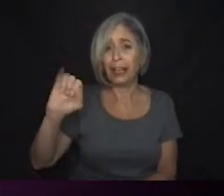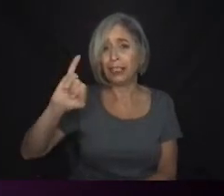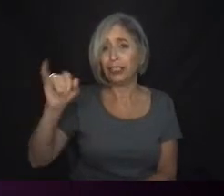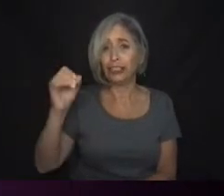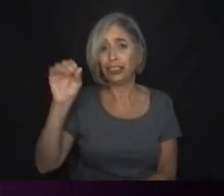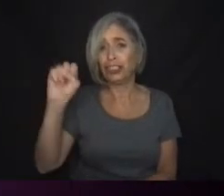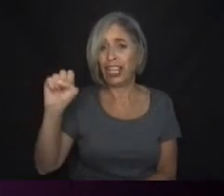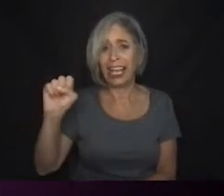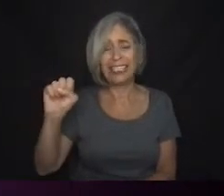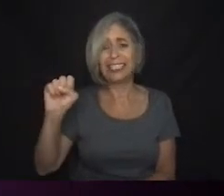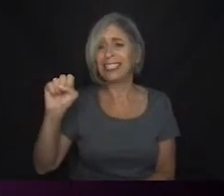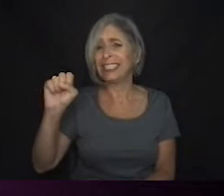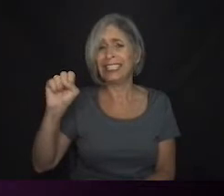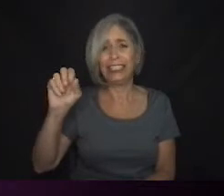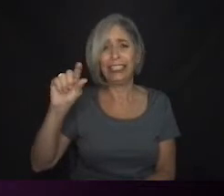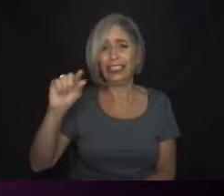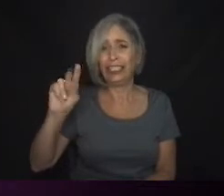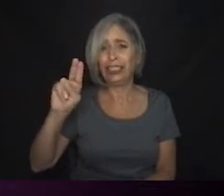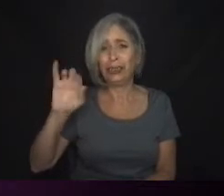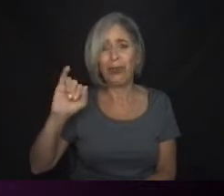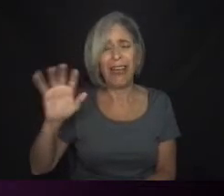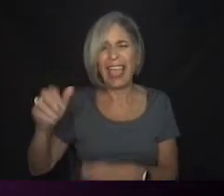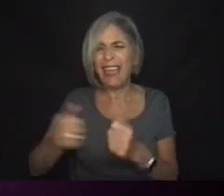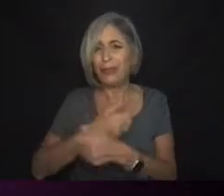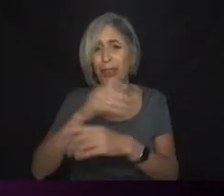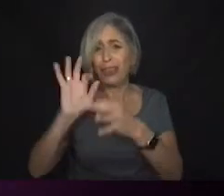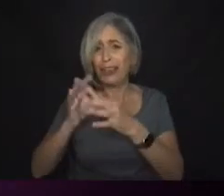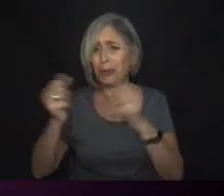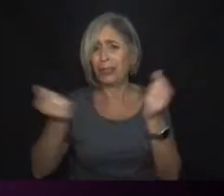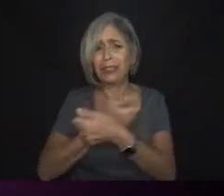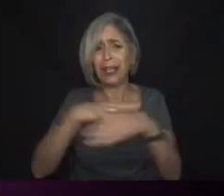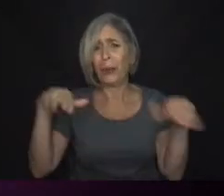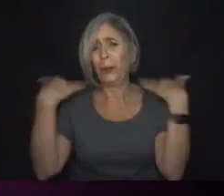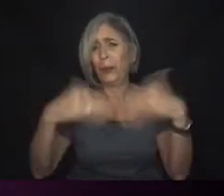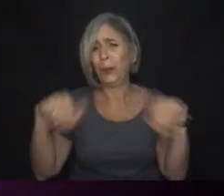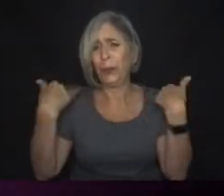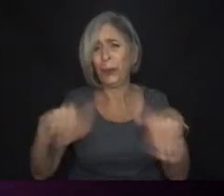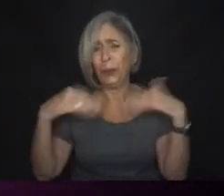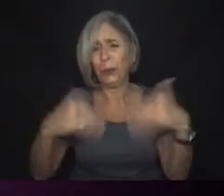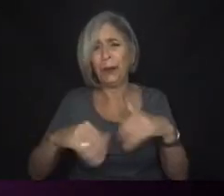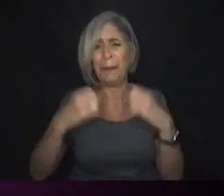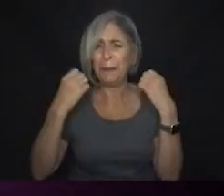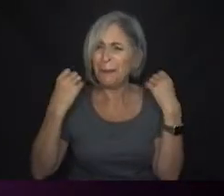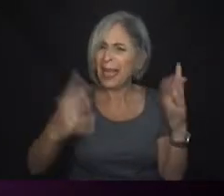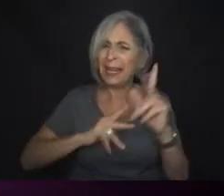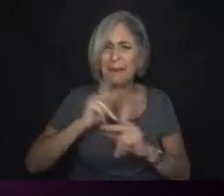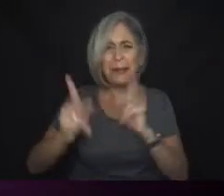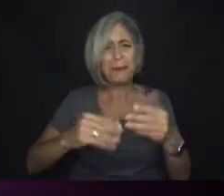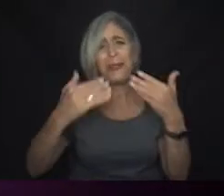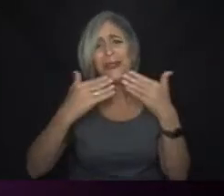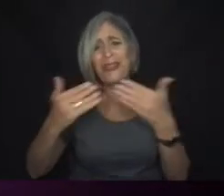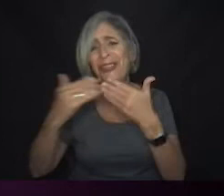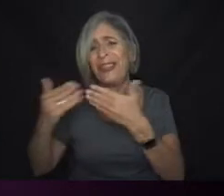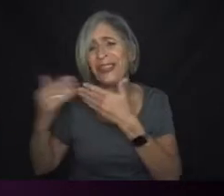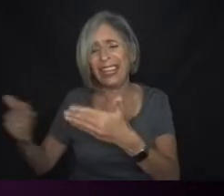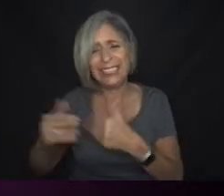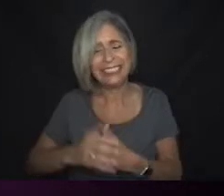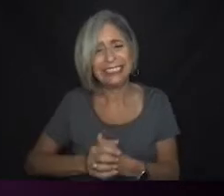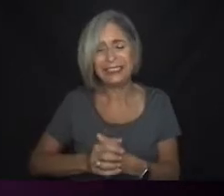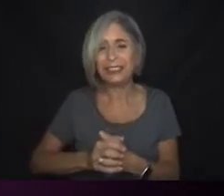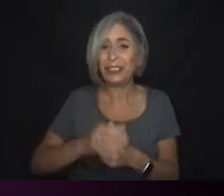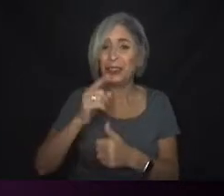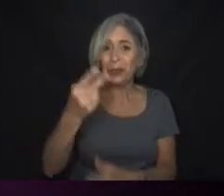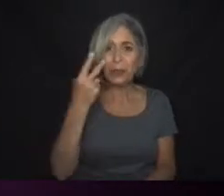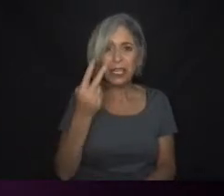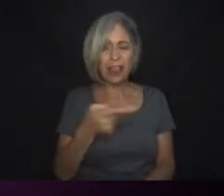come on, JSWORLD, the production crew, the interpreter, oh my word. It's unreal. But like, you see